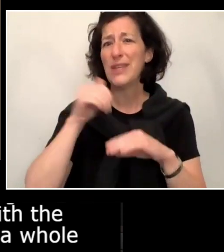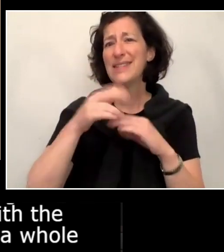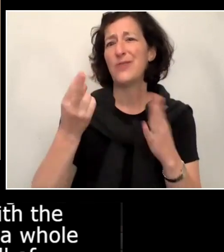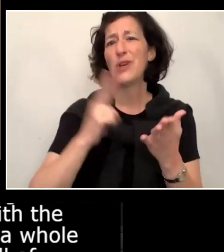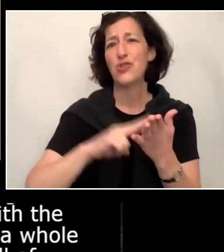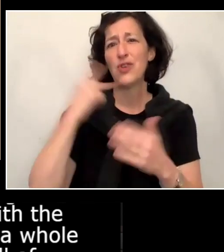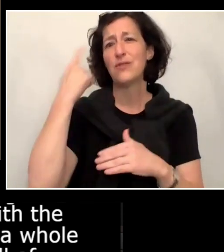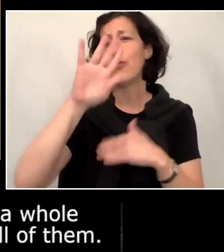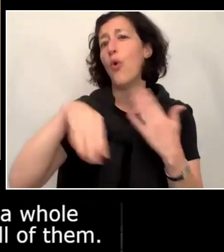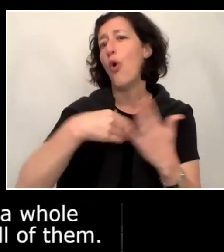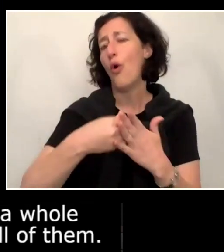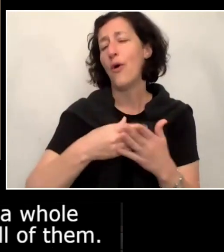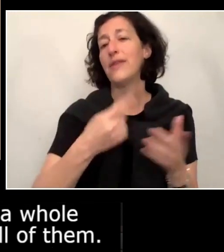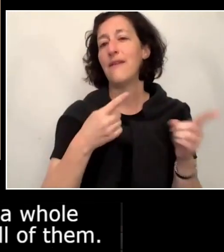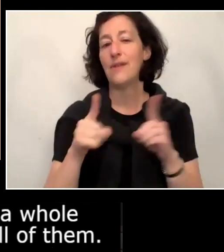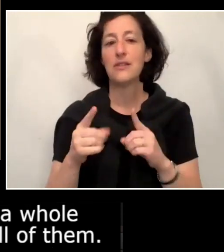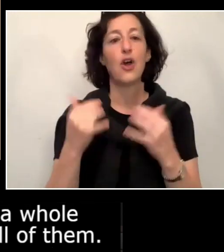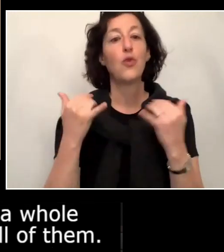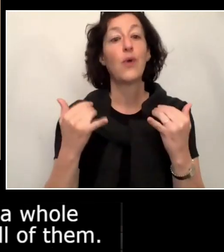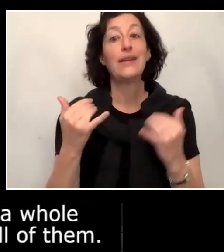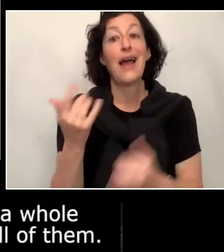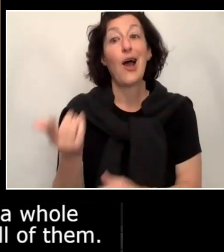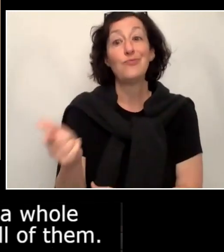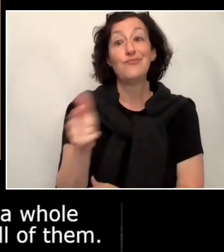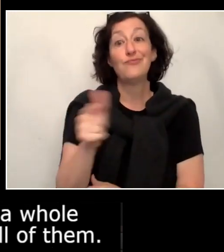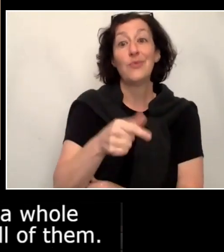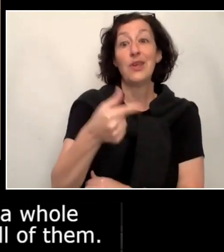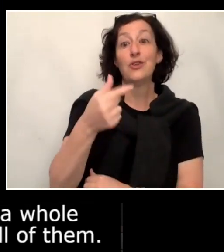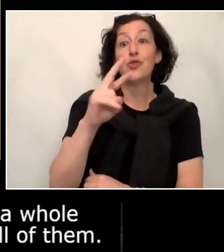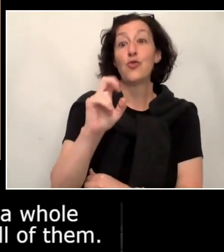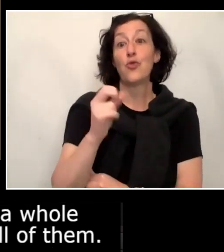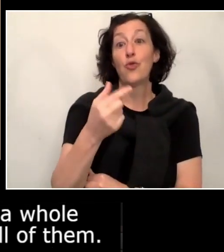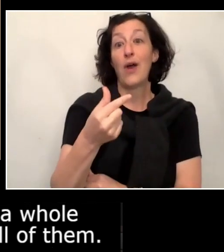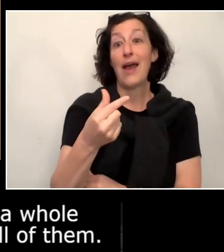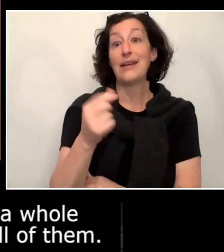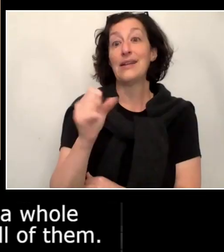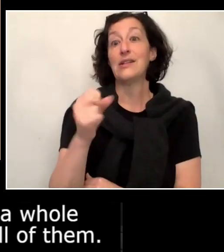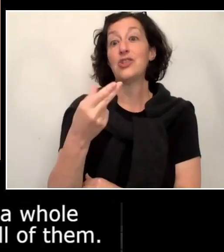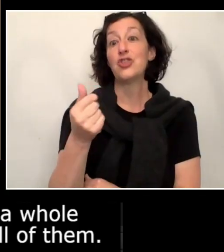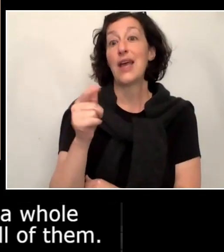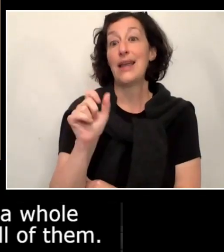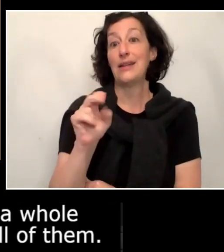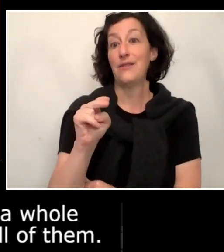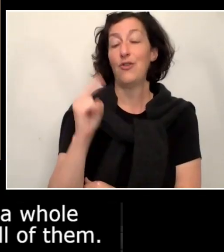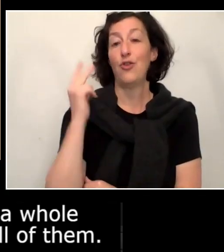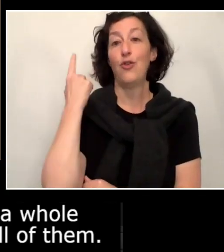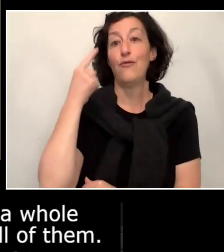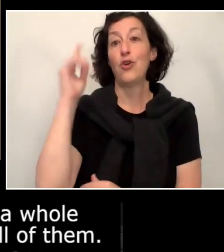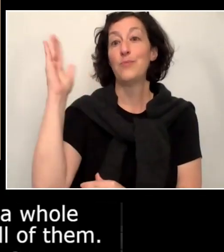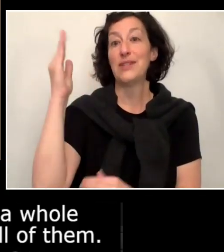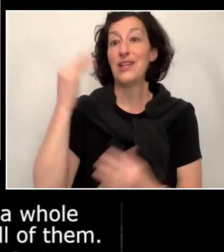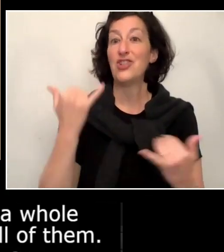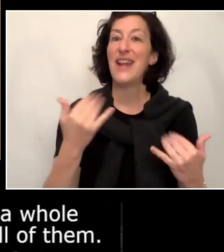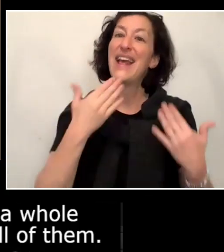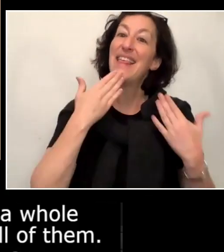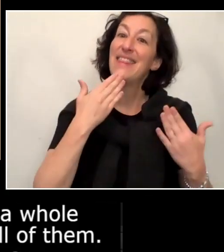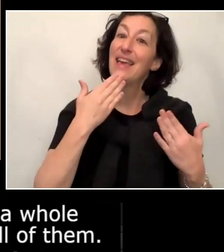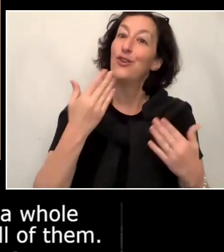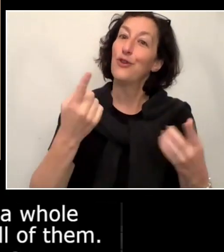like to turn it over to Greg Shatton, who is our presenter. Thanks so much for coming.